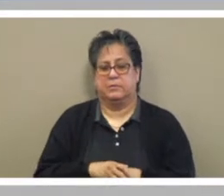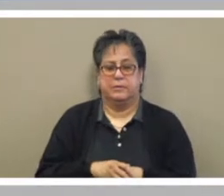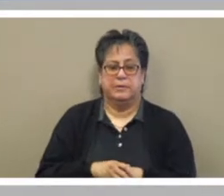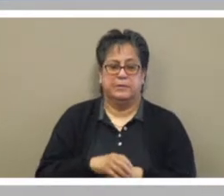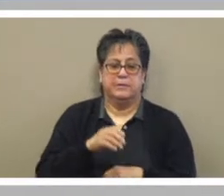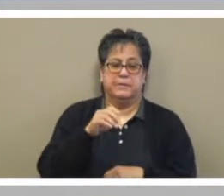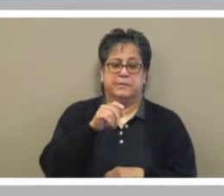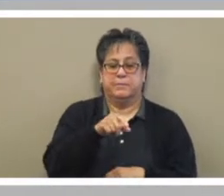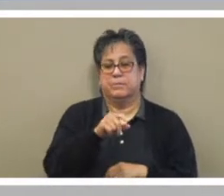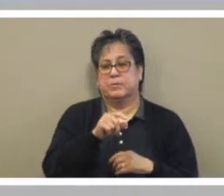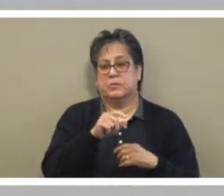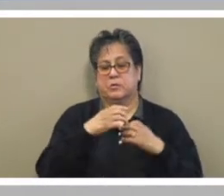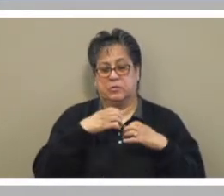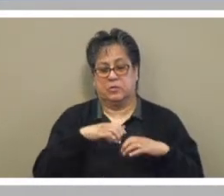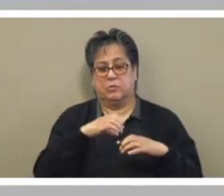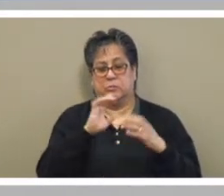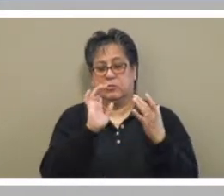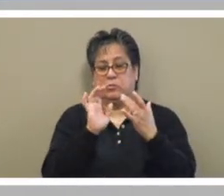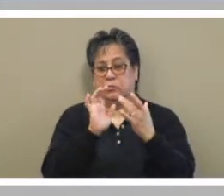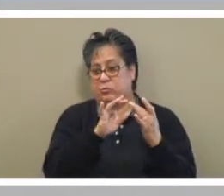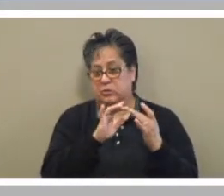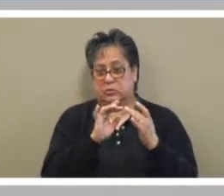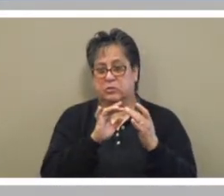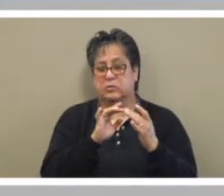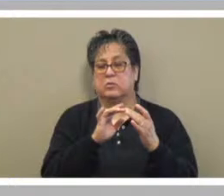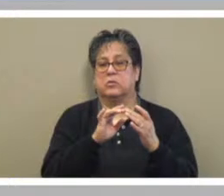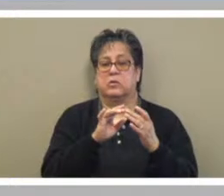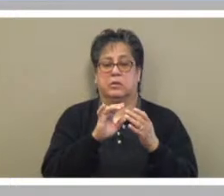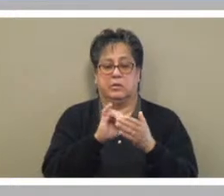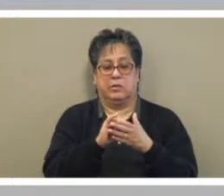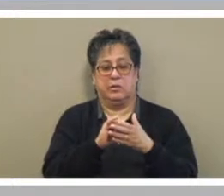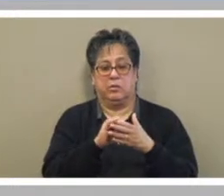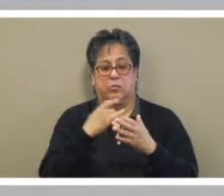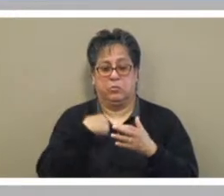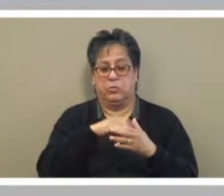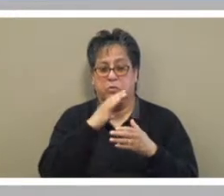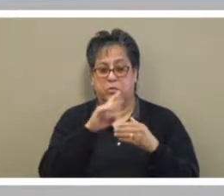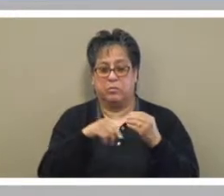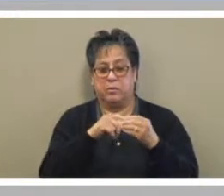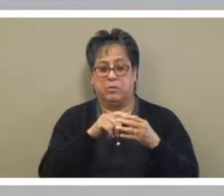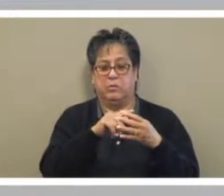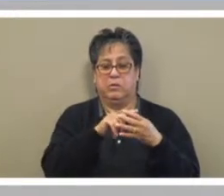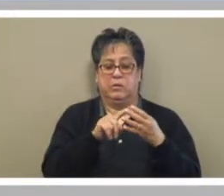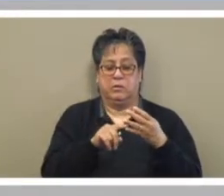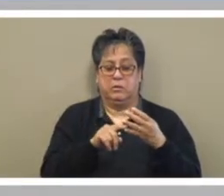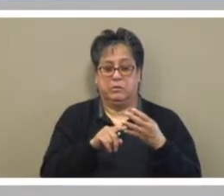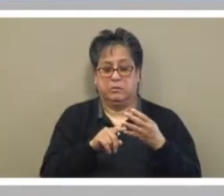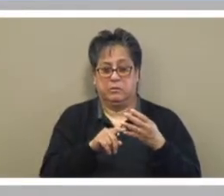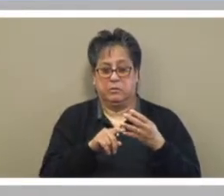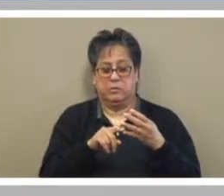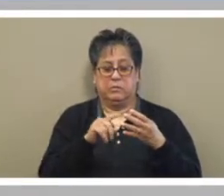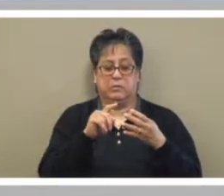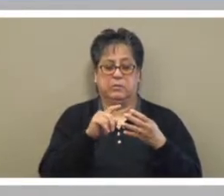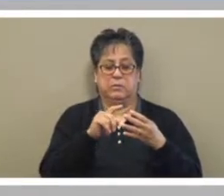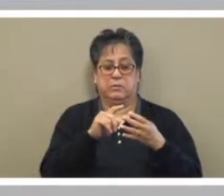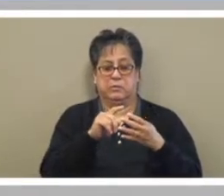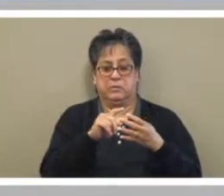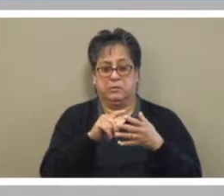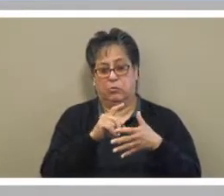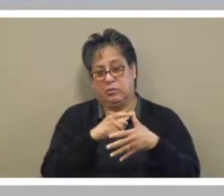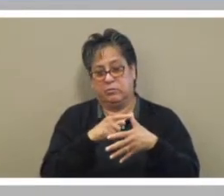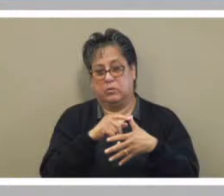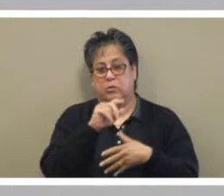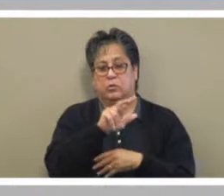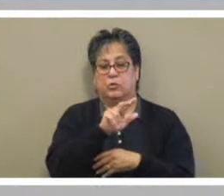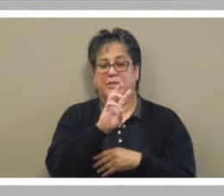Again, this is just kind of a recap of what the bullet points we're discussing. But really the one I want to highlight is that we attended